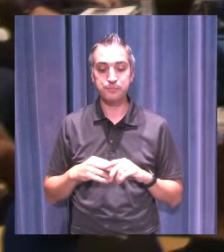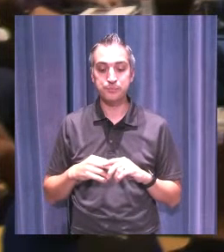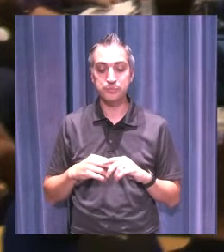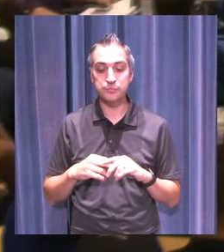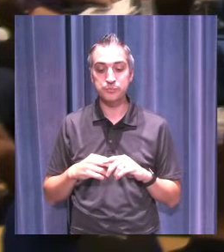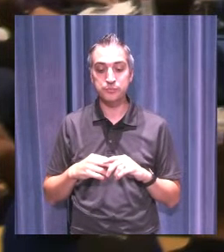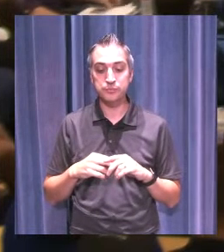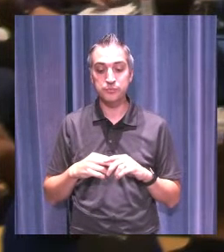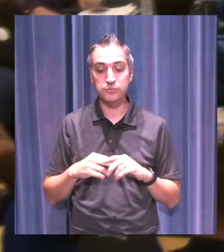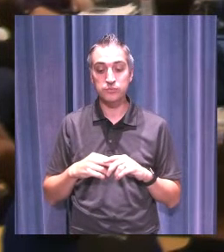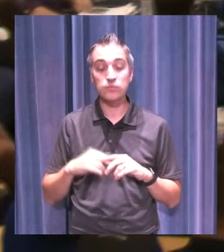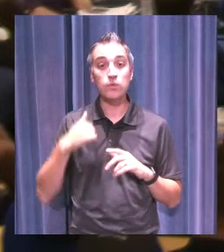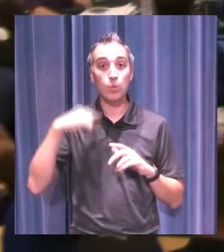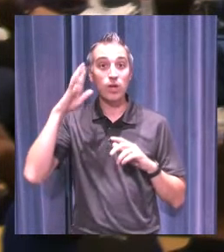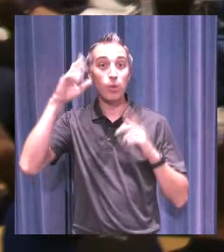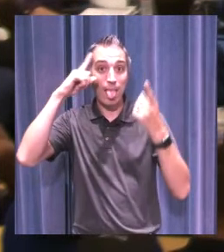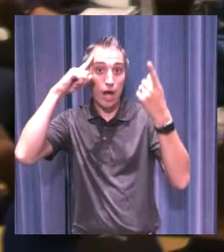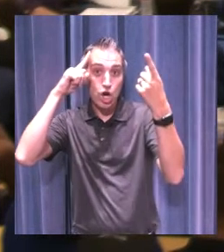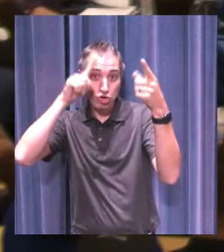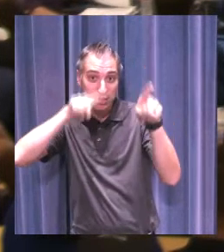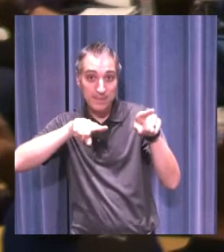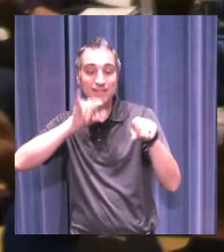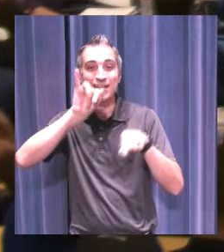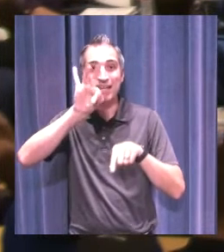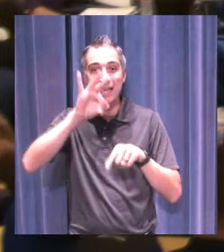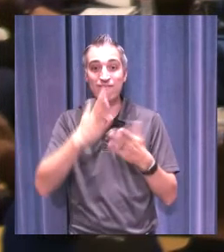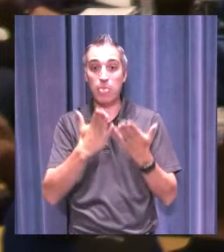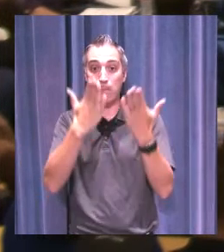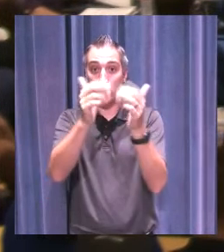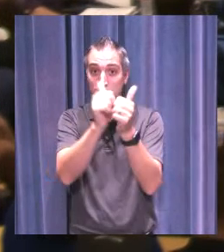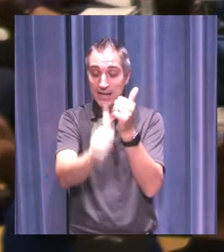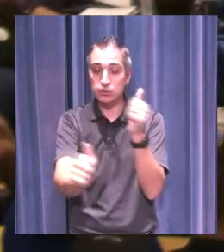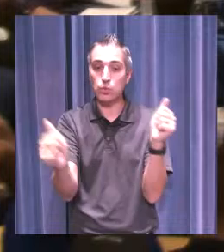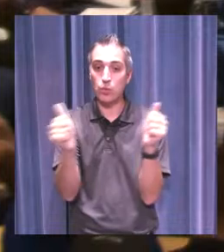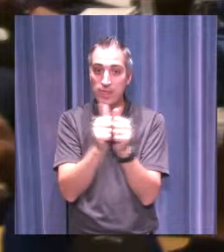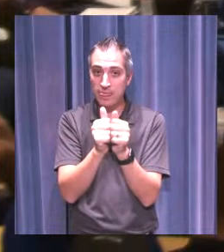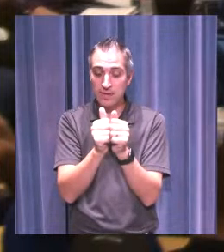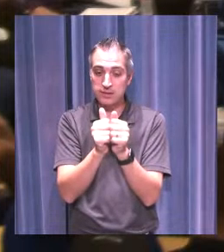we will be entering into an agreement, if this motion passes, with